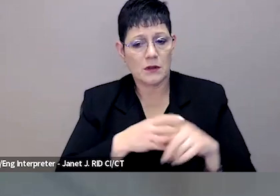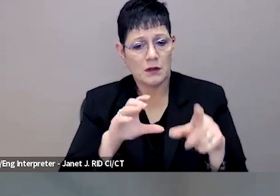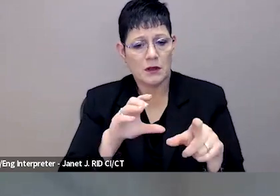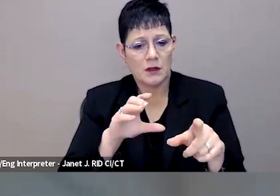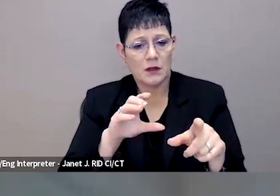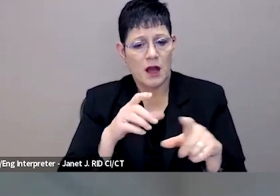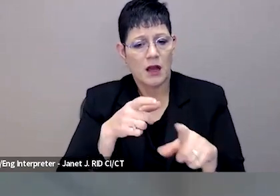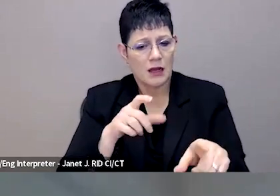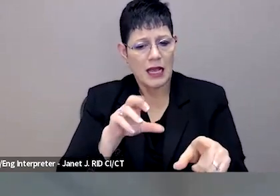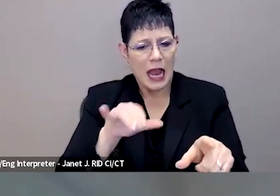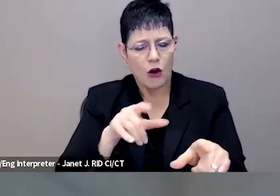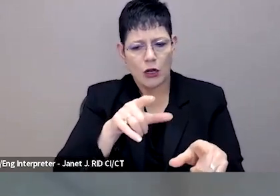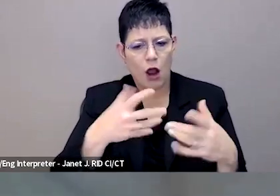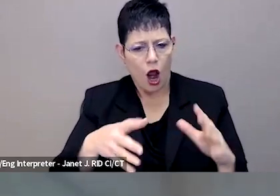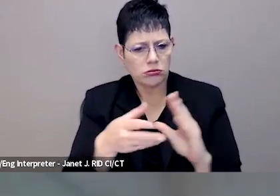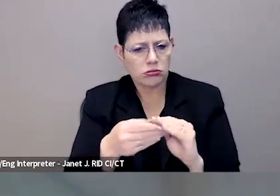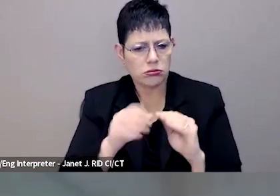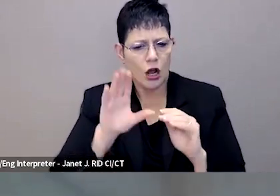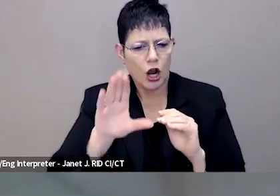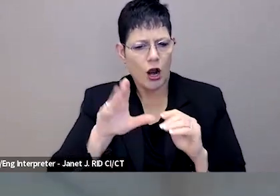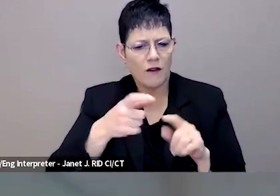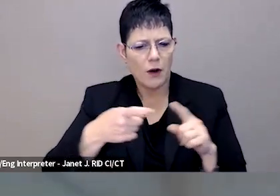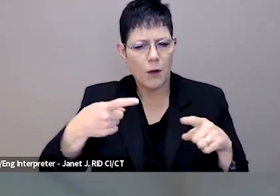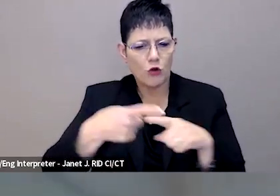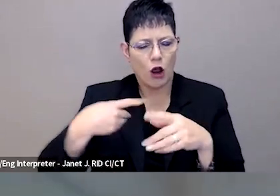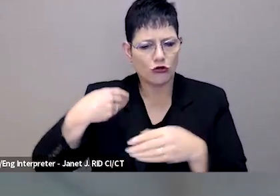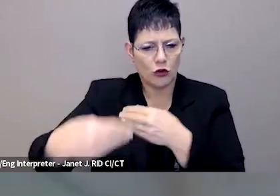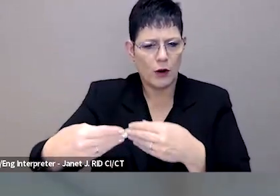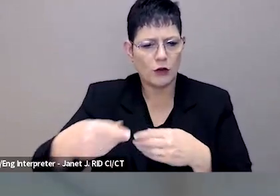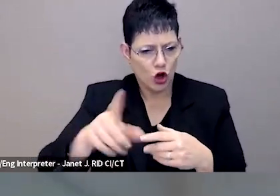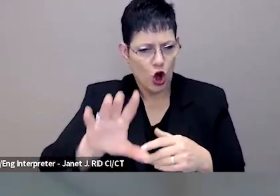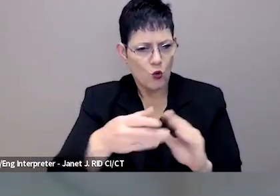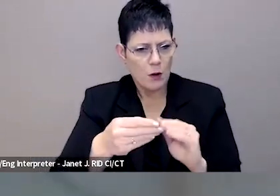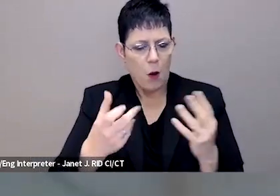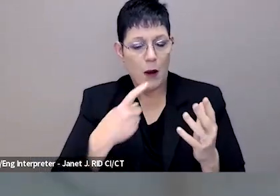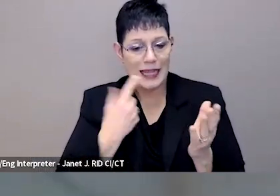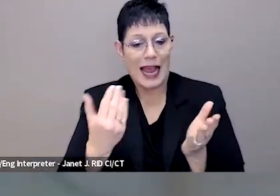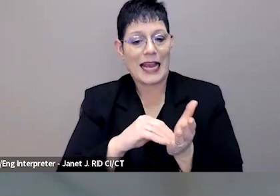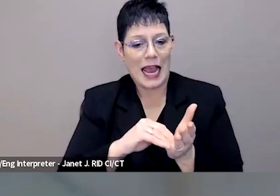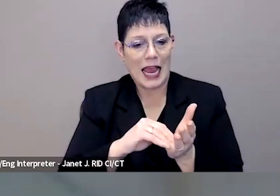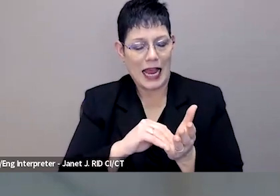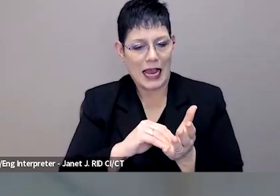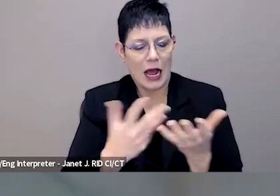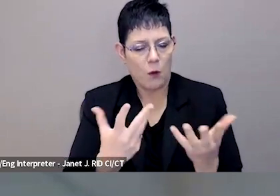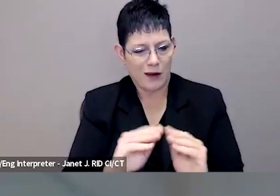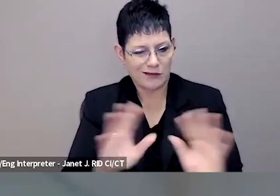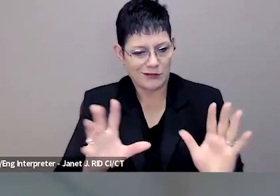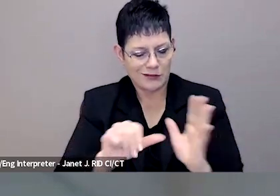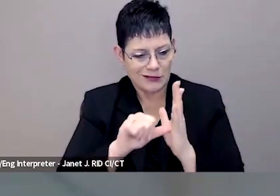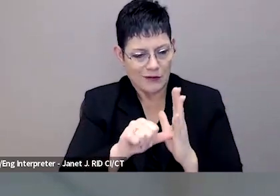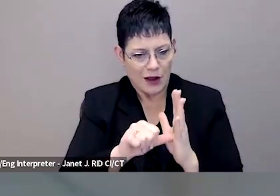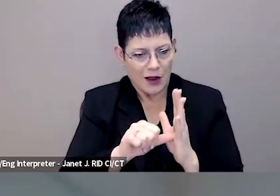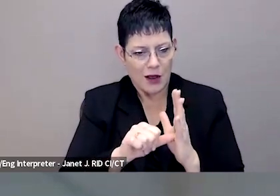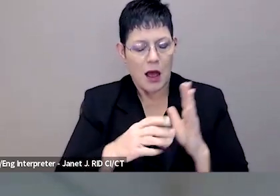point really compellingly in her remarks earlier. And I want to say it again, because I want to underscore that there is, in